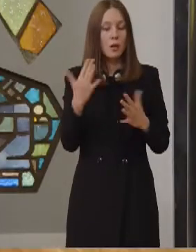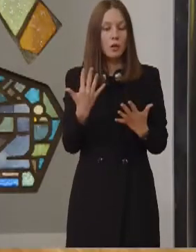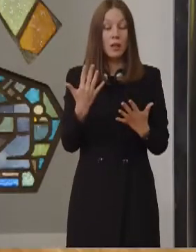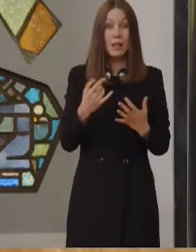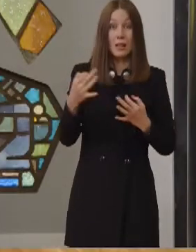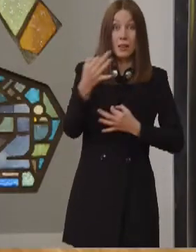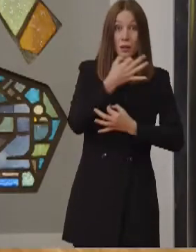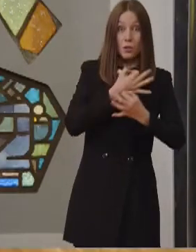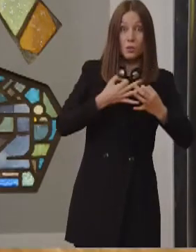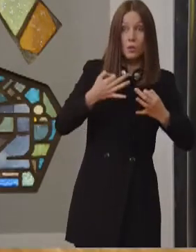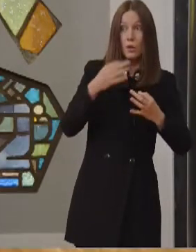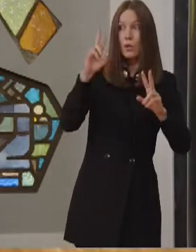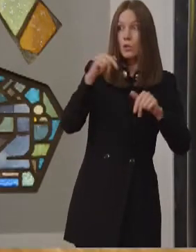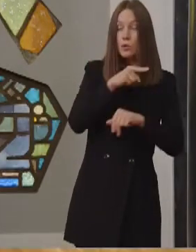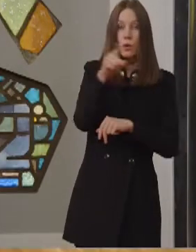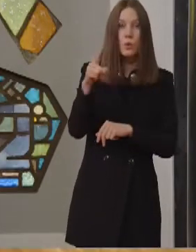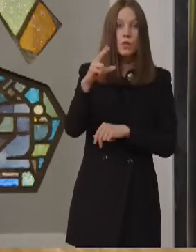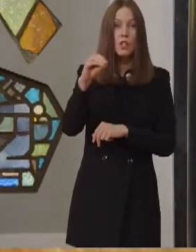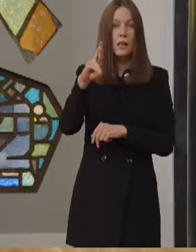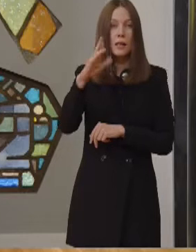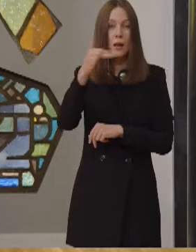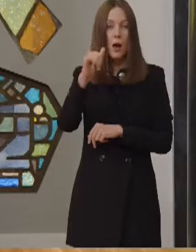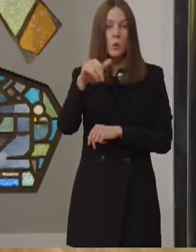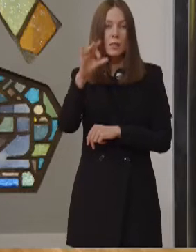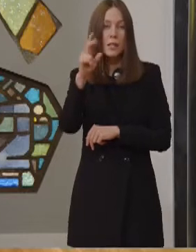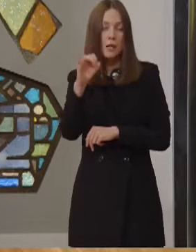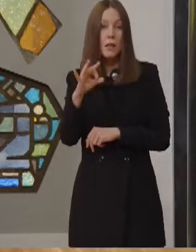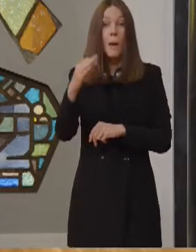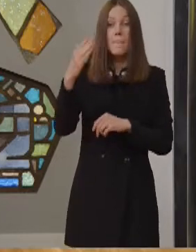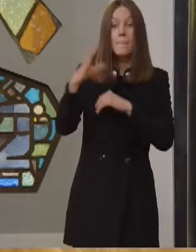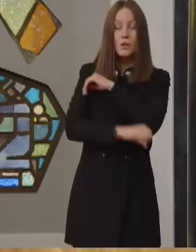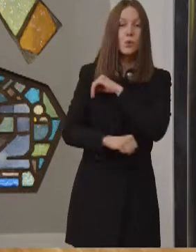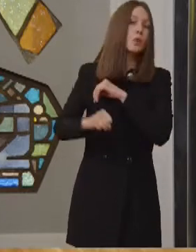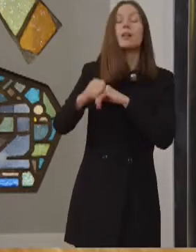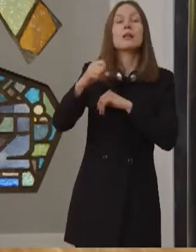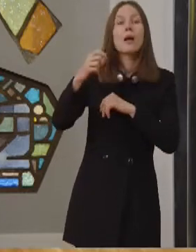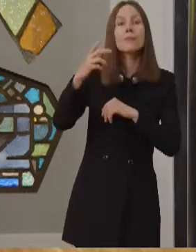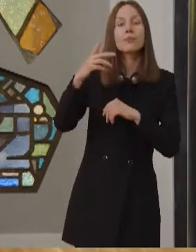very interesting to note that similar debate